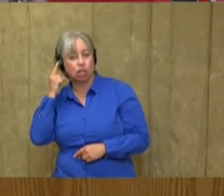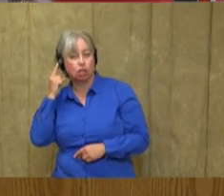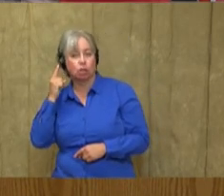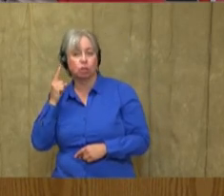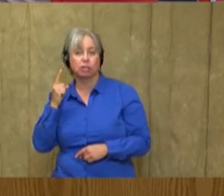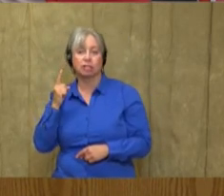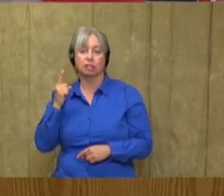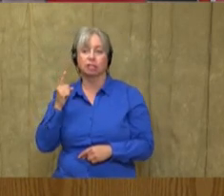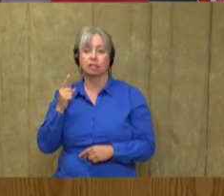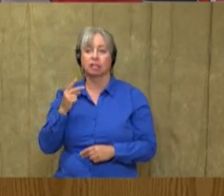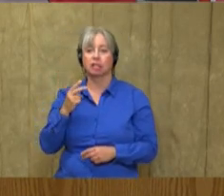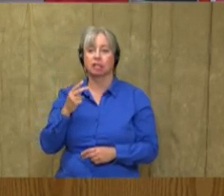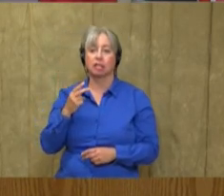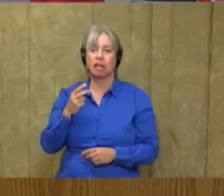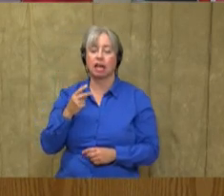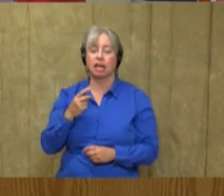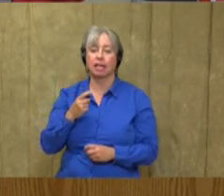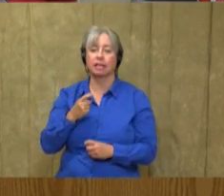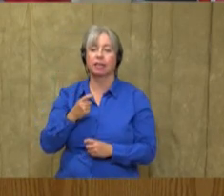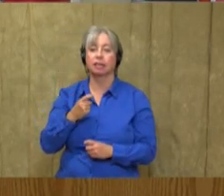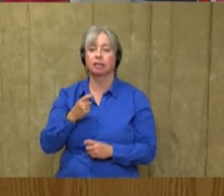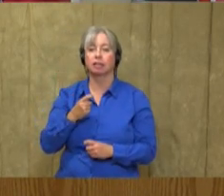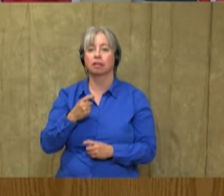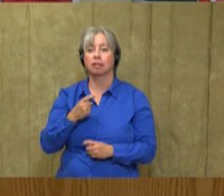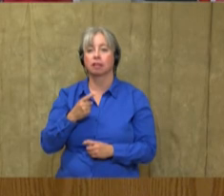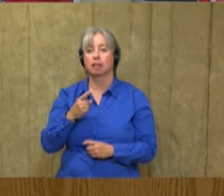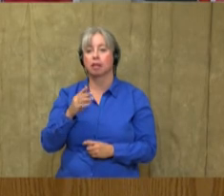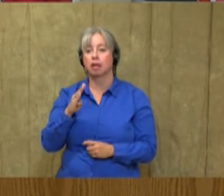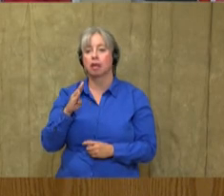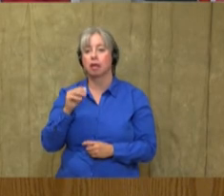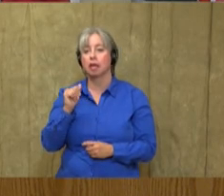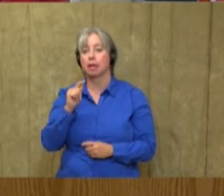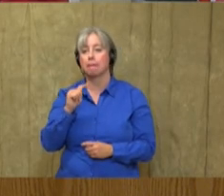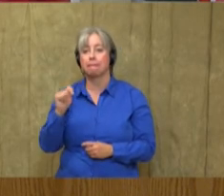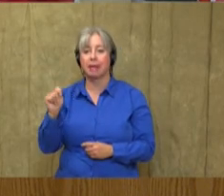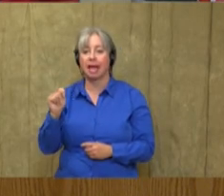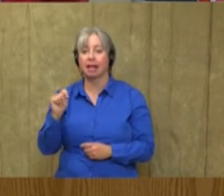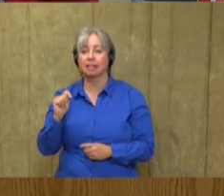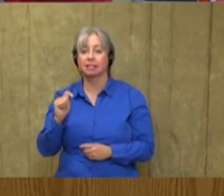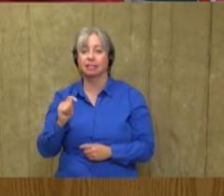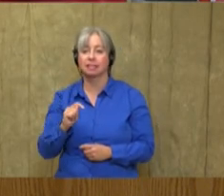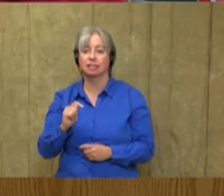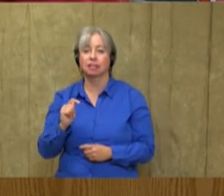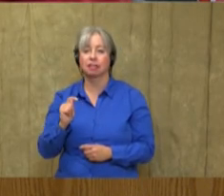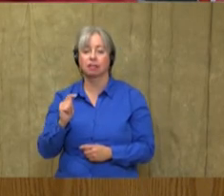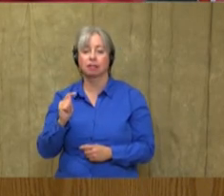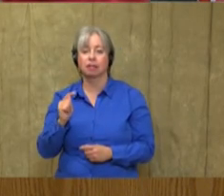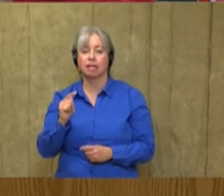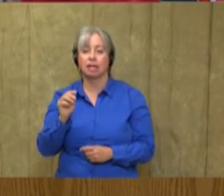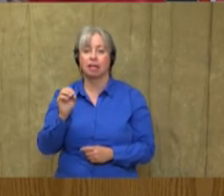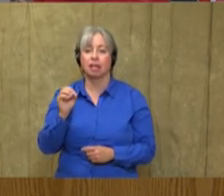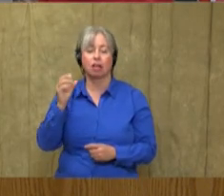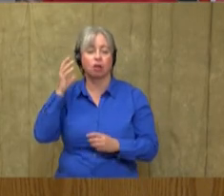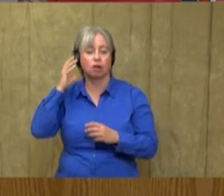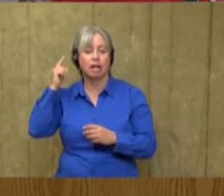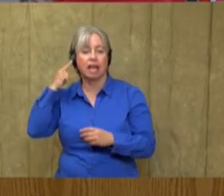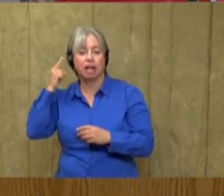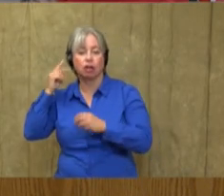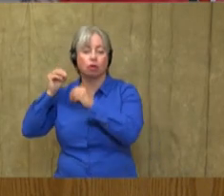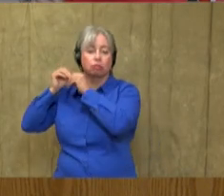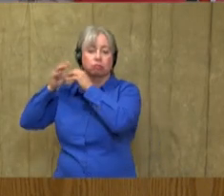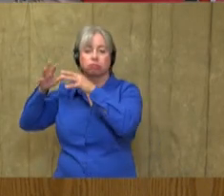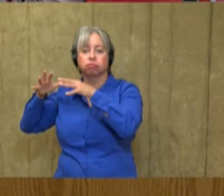like bats use echolocation. So echo is just the reflection of sound. Other animals that